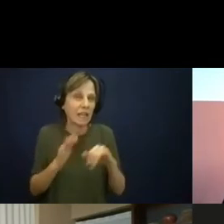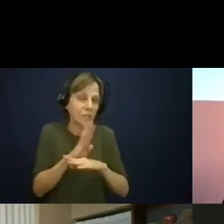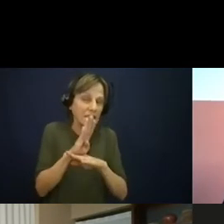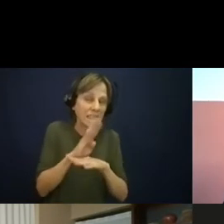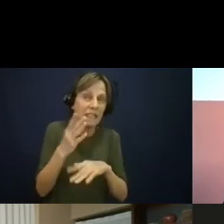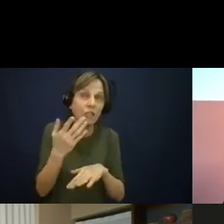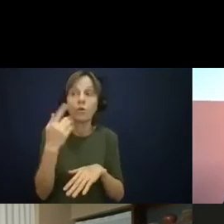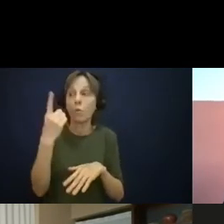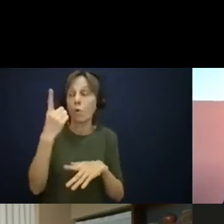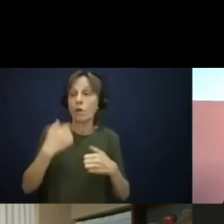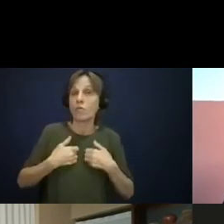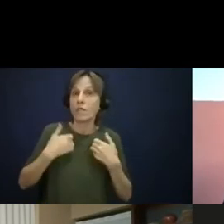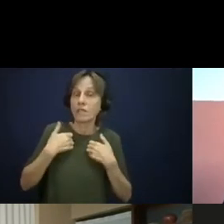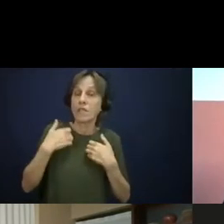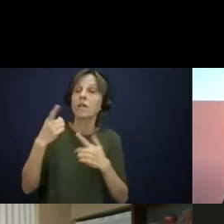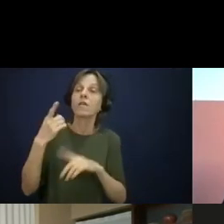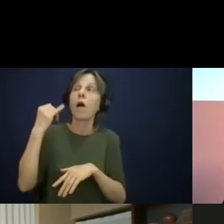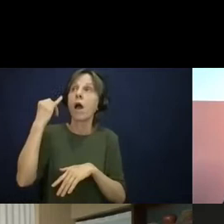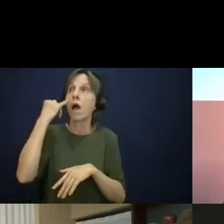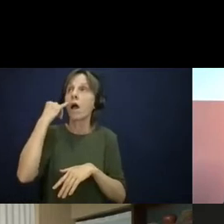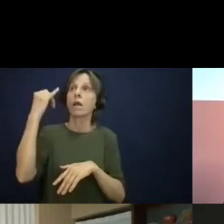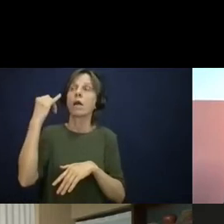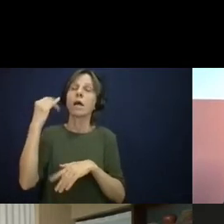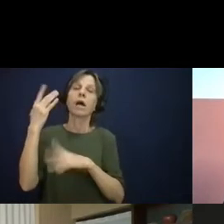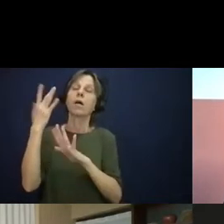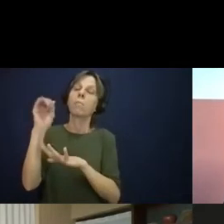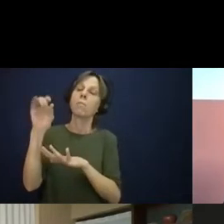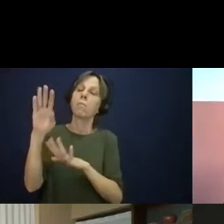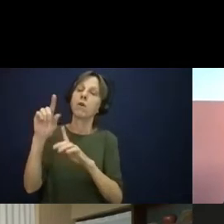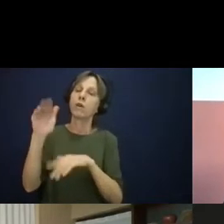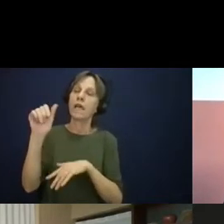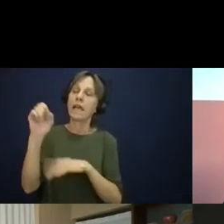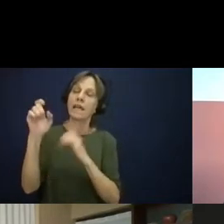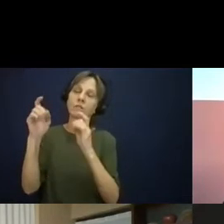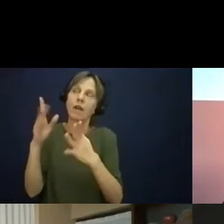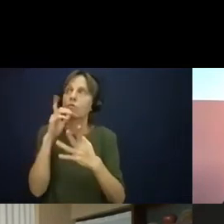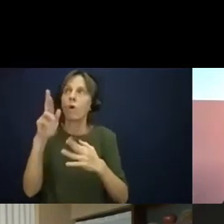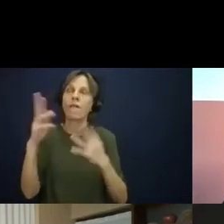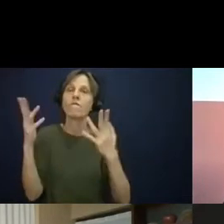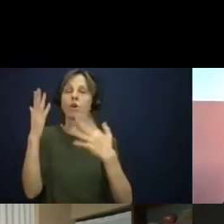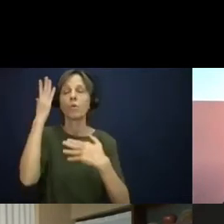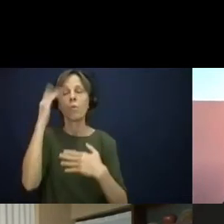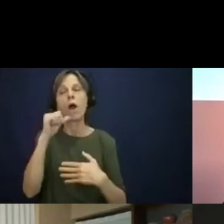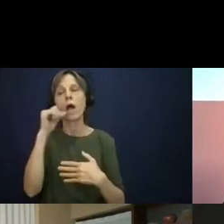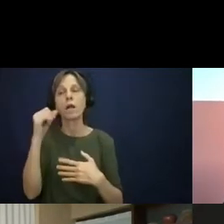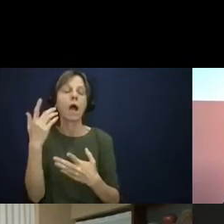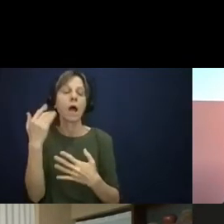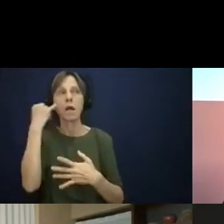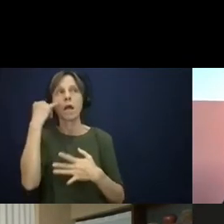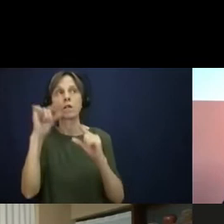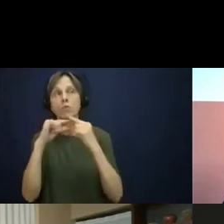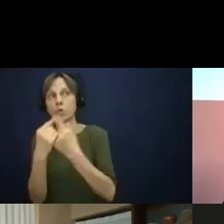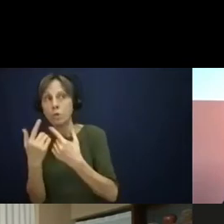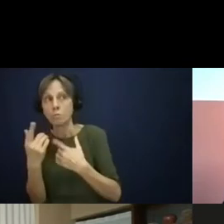hey, they pitch an idea to case managers, whoever. Can we have this type of group? Can we have that type of group? And then we